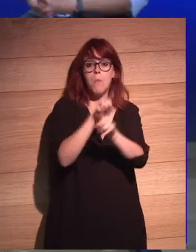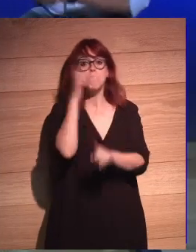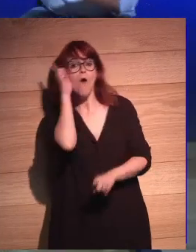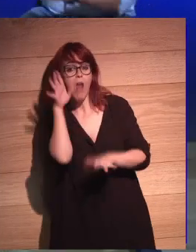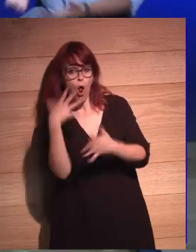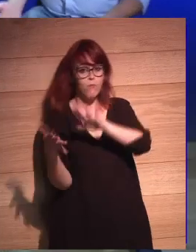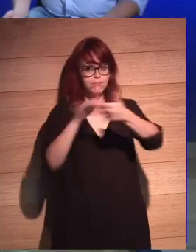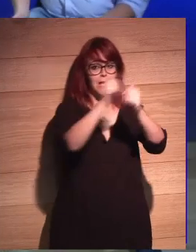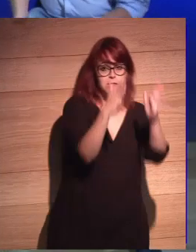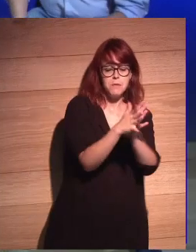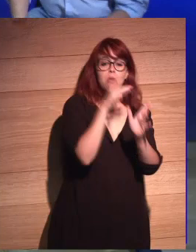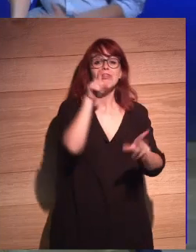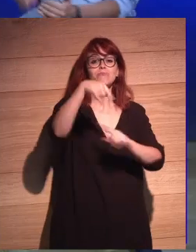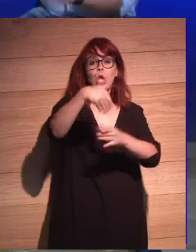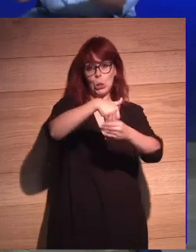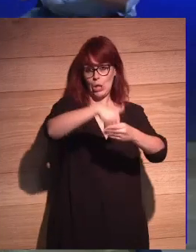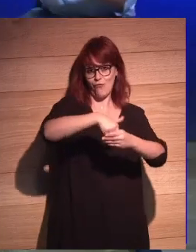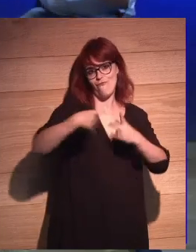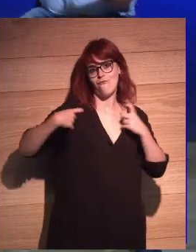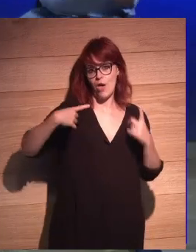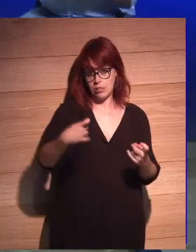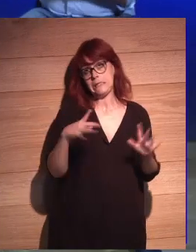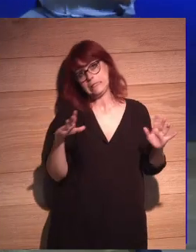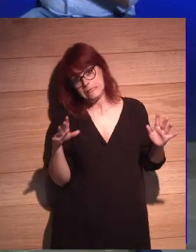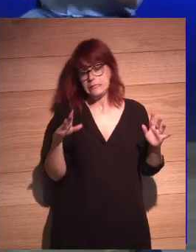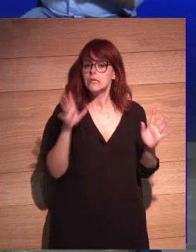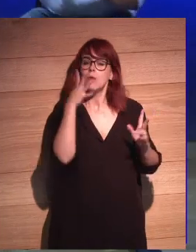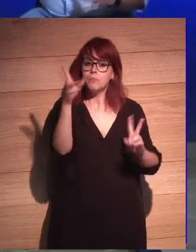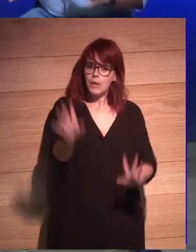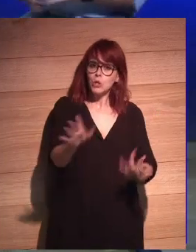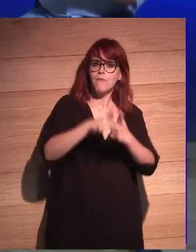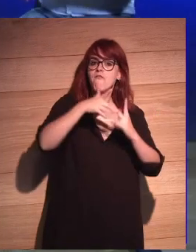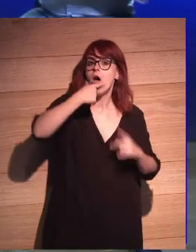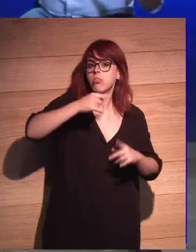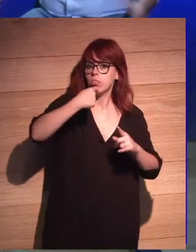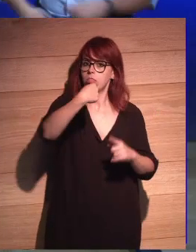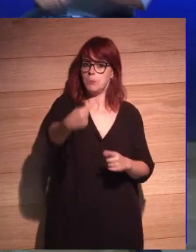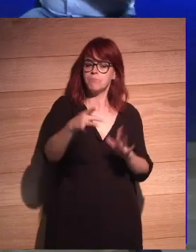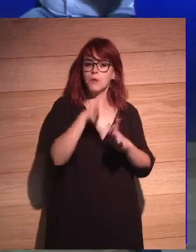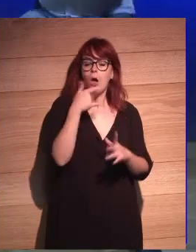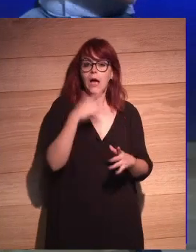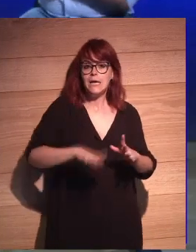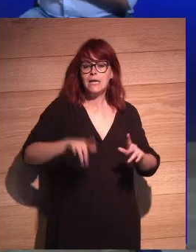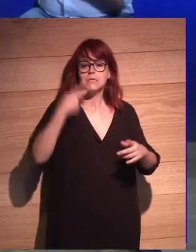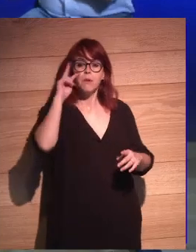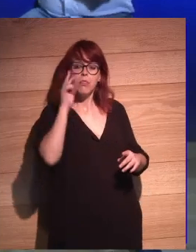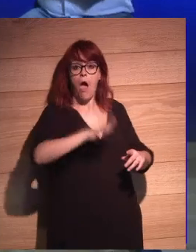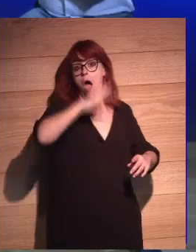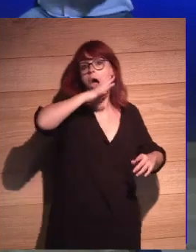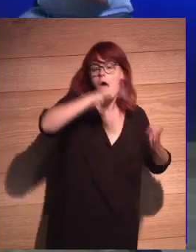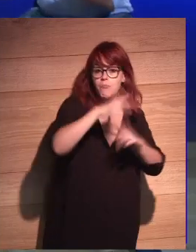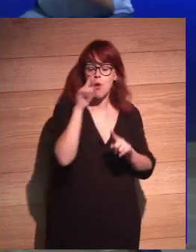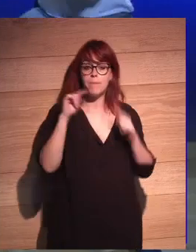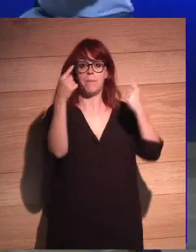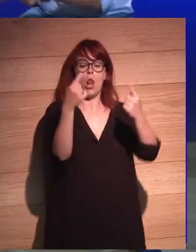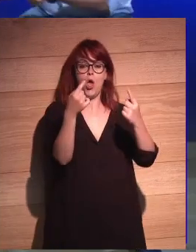the only important thing will be content. when they have VR at home, for example, it's a wow experience,